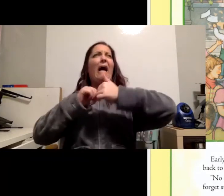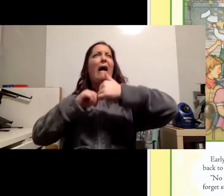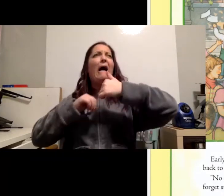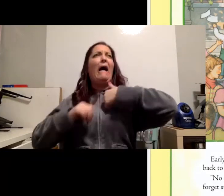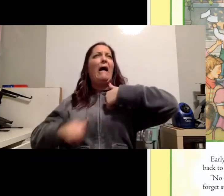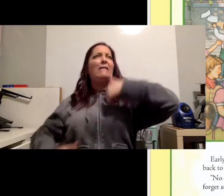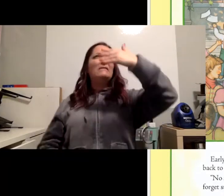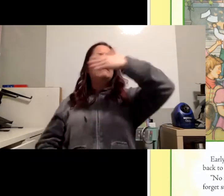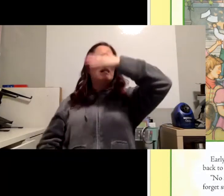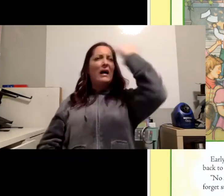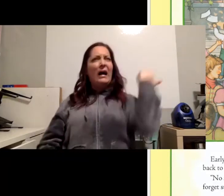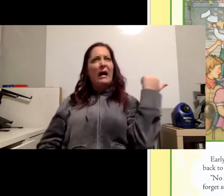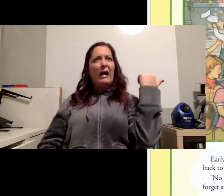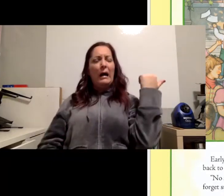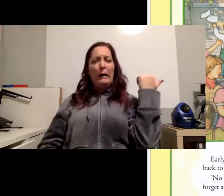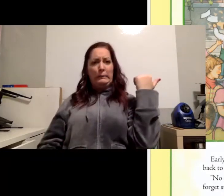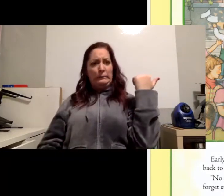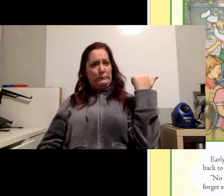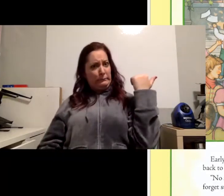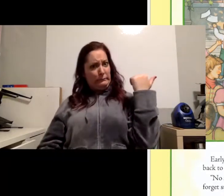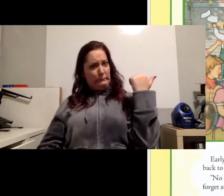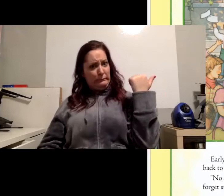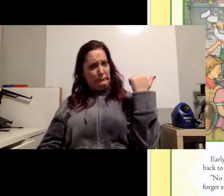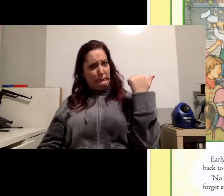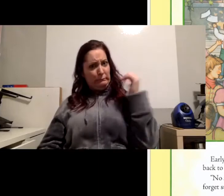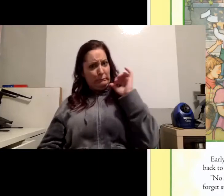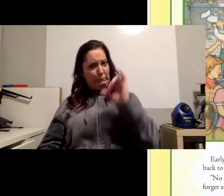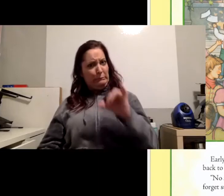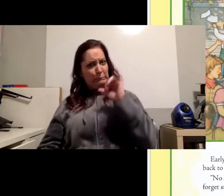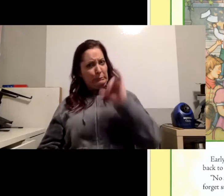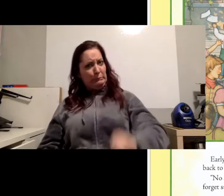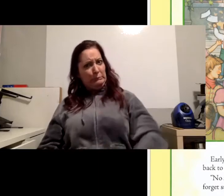"How could I forget such a thing?"